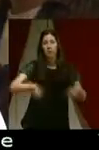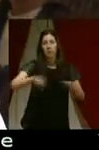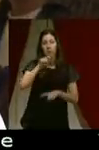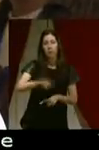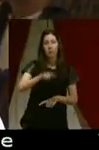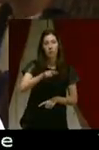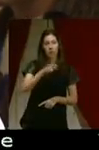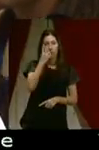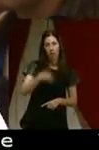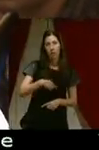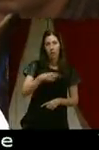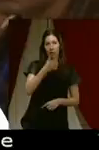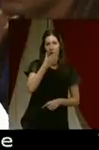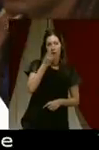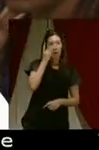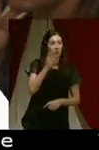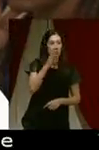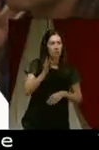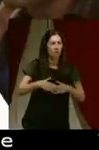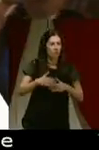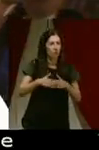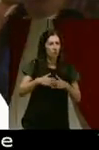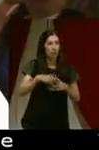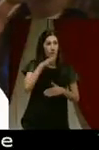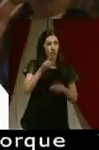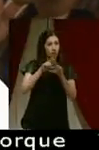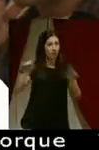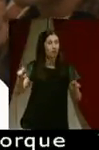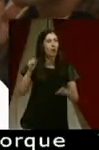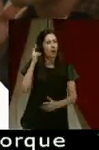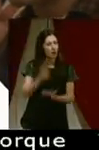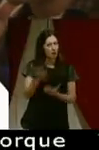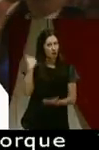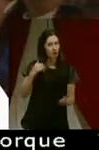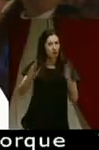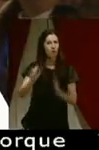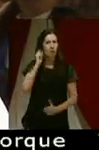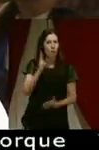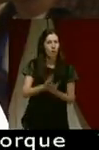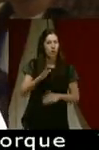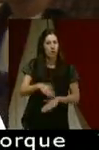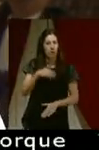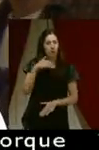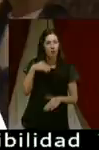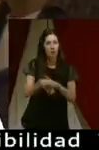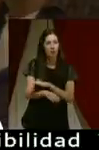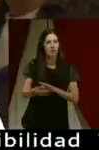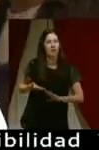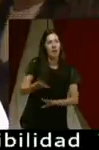It is true that the majority of blind people are using iPhone because it is true that this company